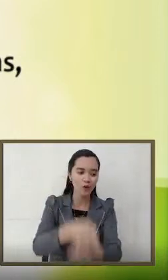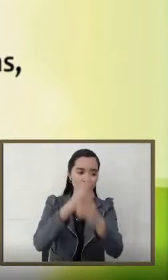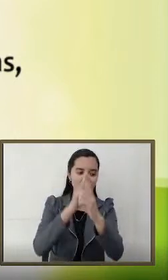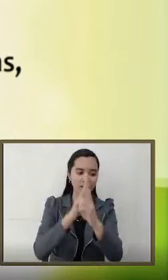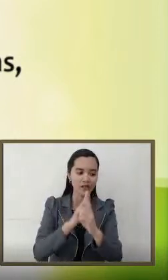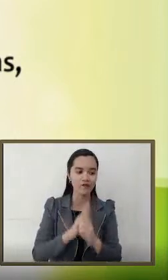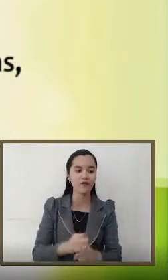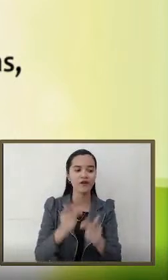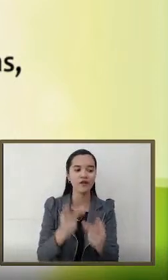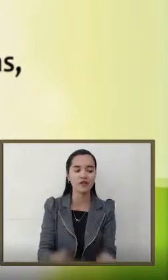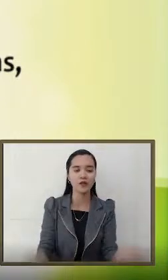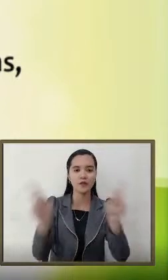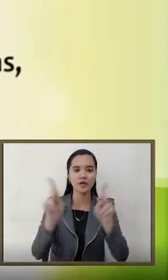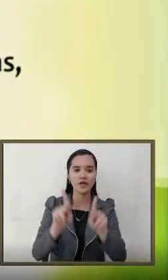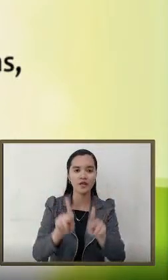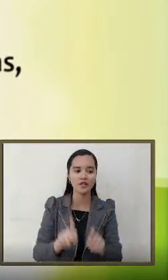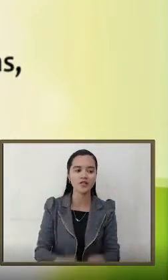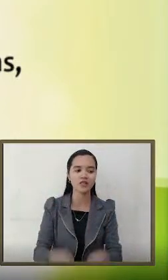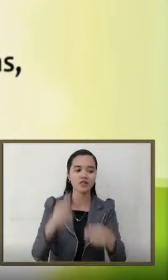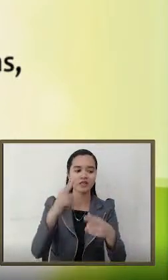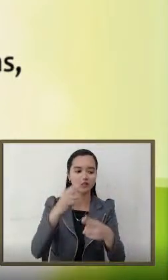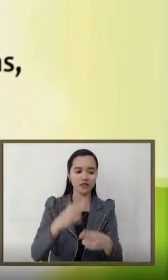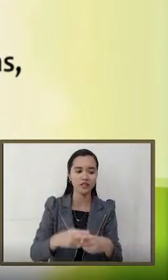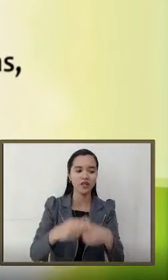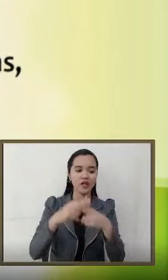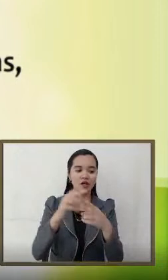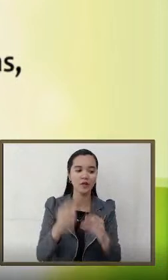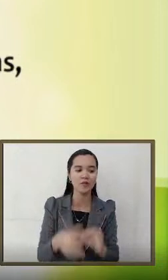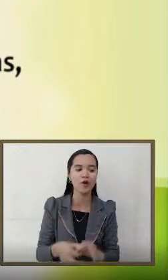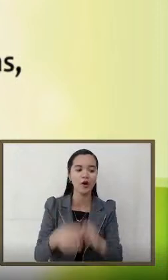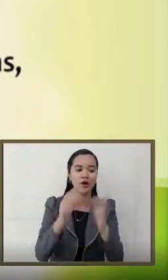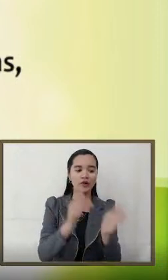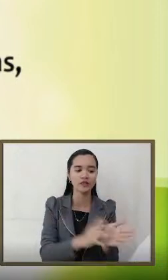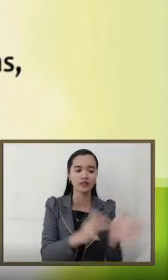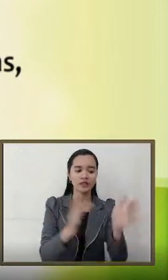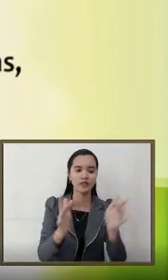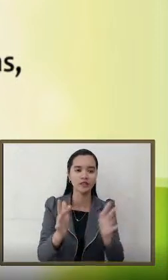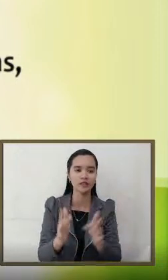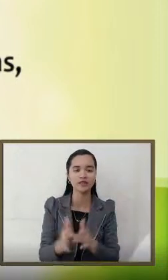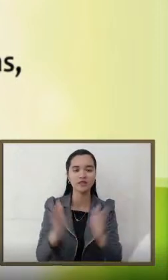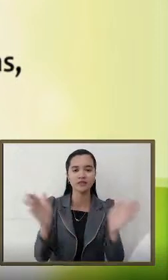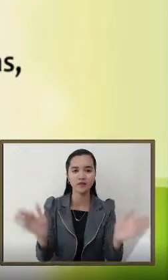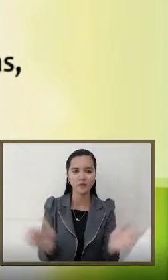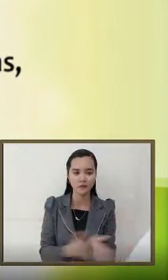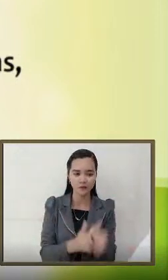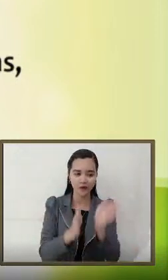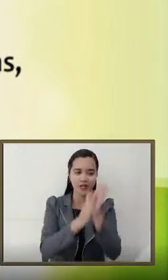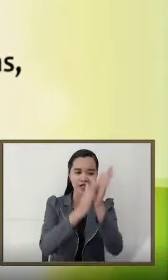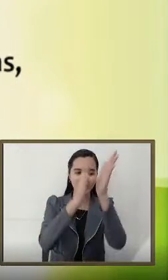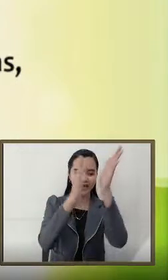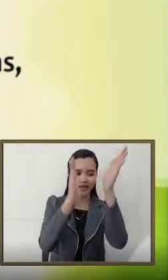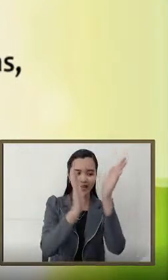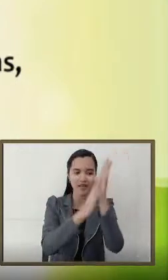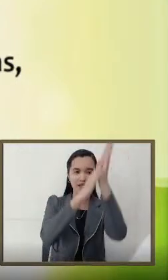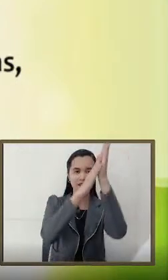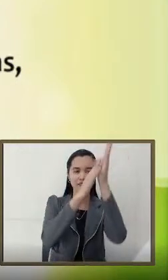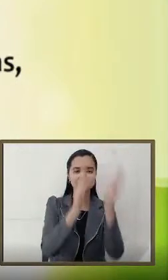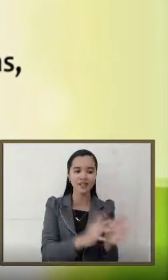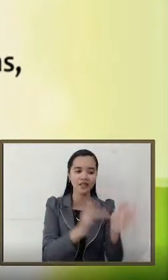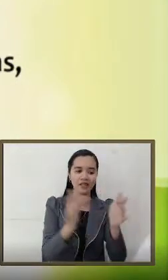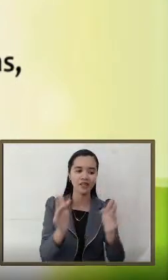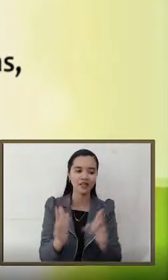Oh, magnify the precious name of Jesus.